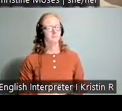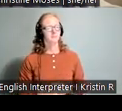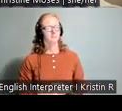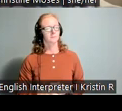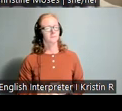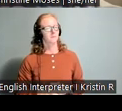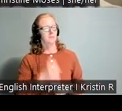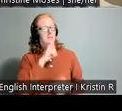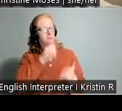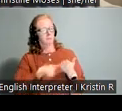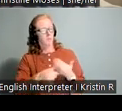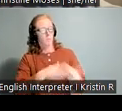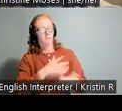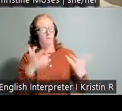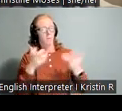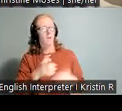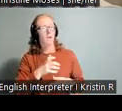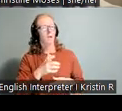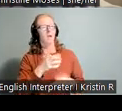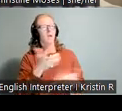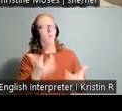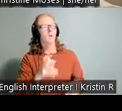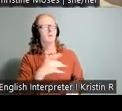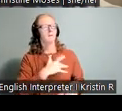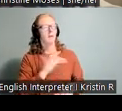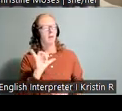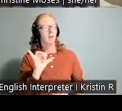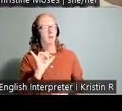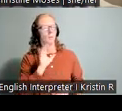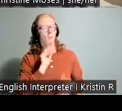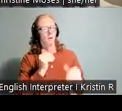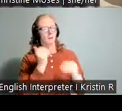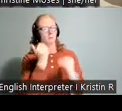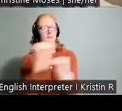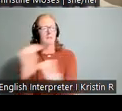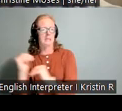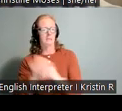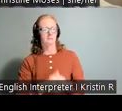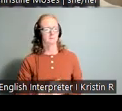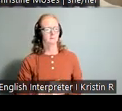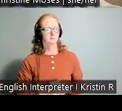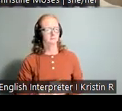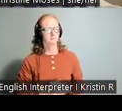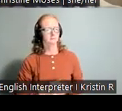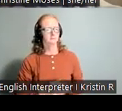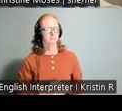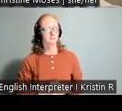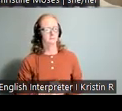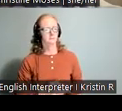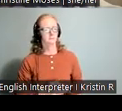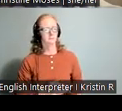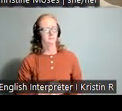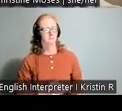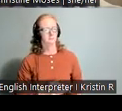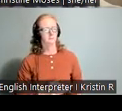into anything they want, I don't want to make it feel like we're sort of boxing them in. So I would recommend for that just